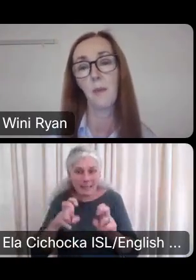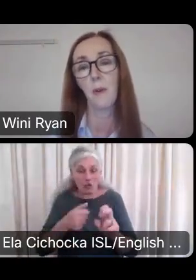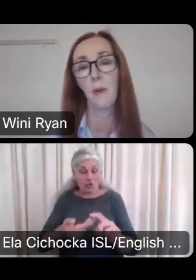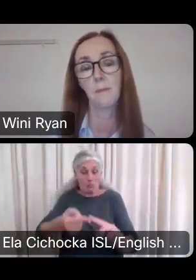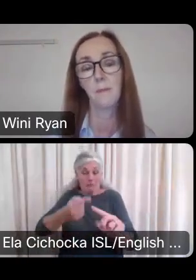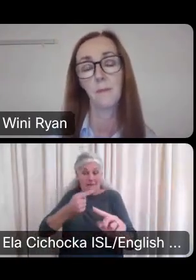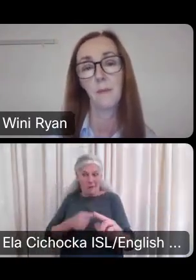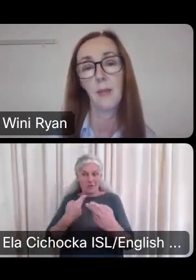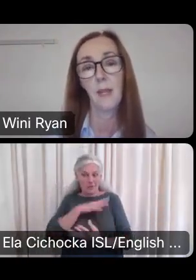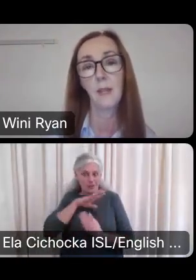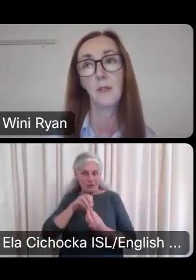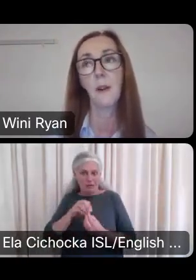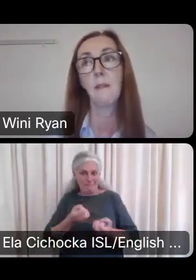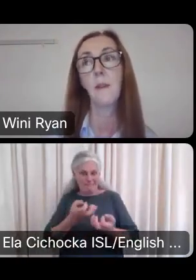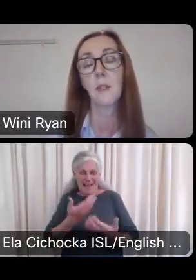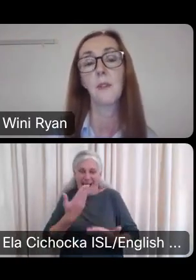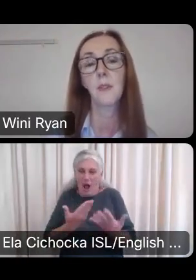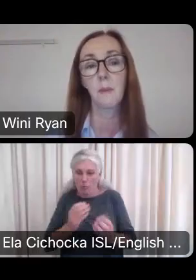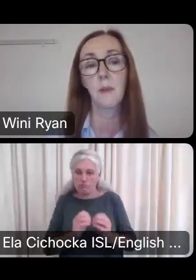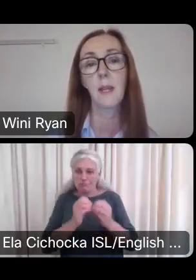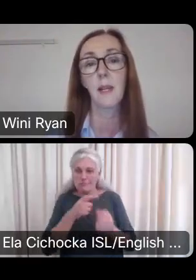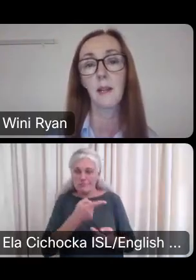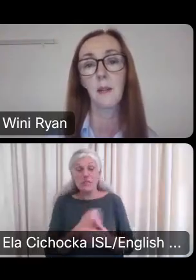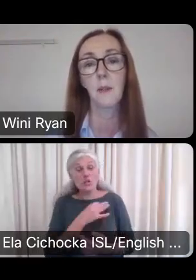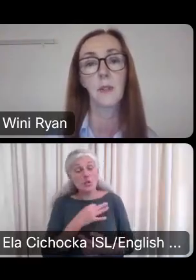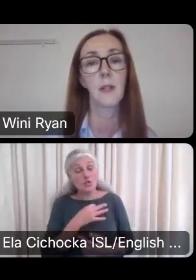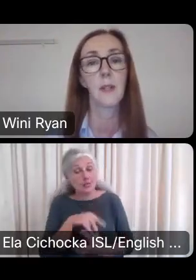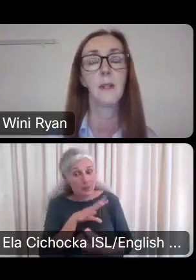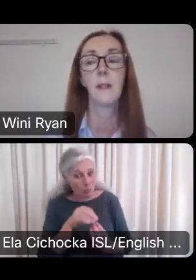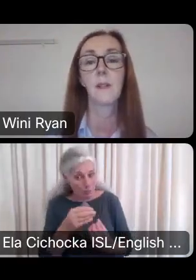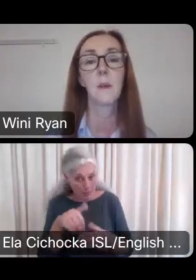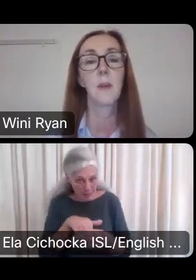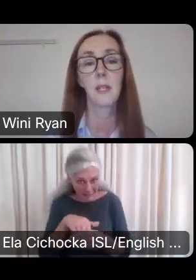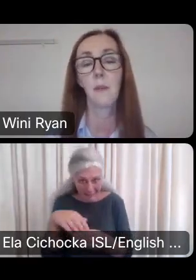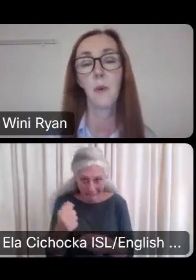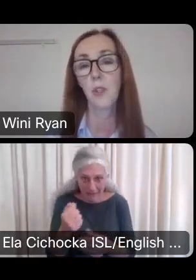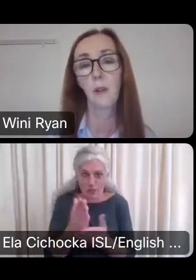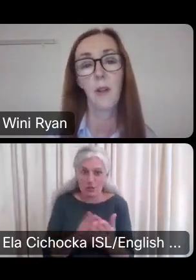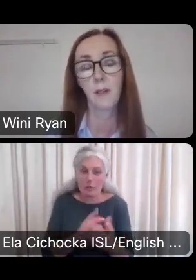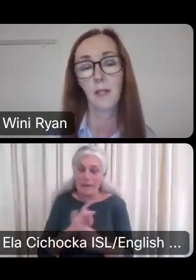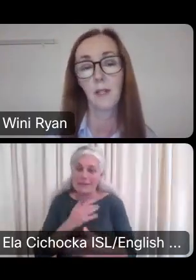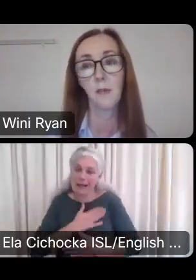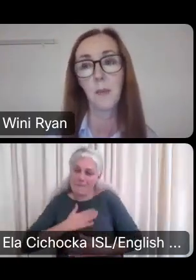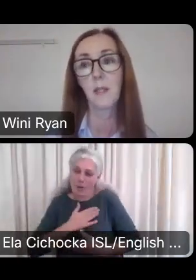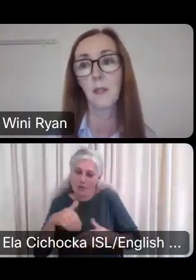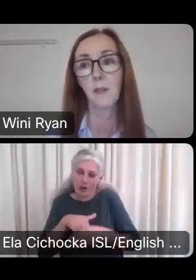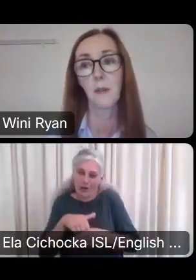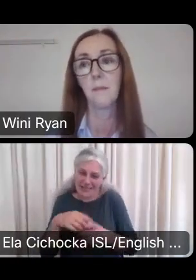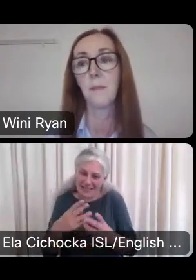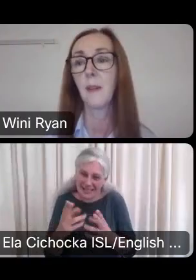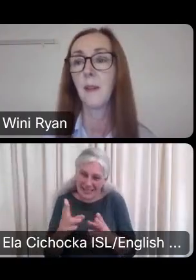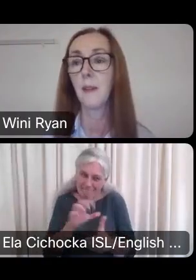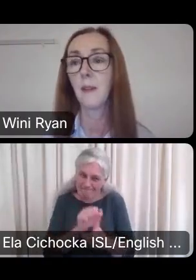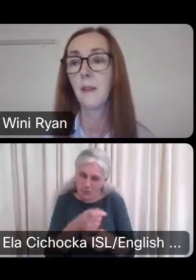on. And it's very good if your summary includes some kind of emotional content. You've picked on